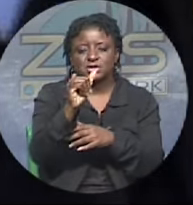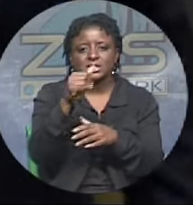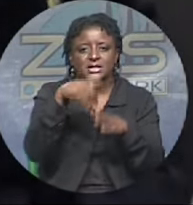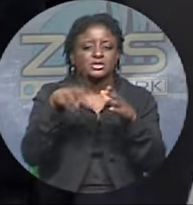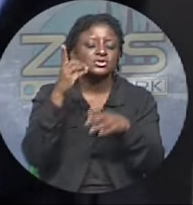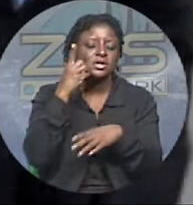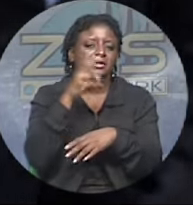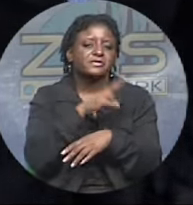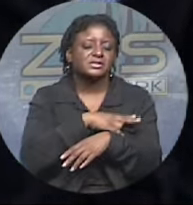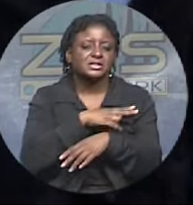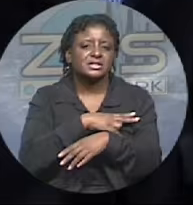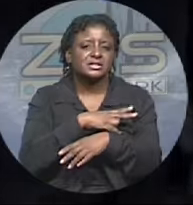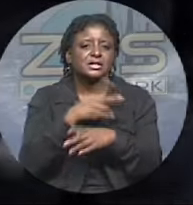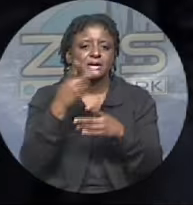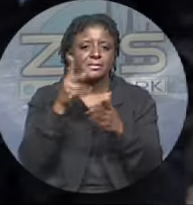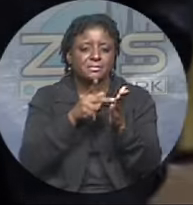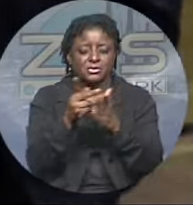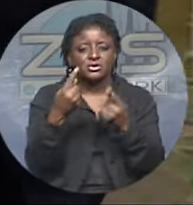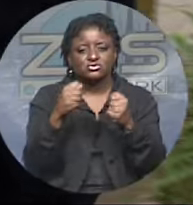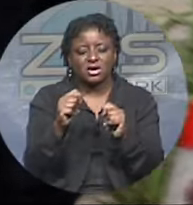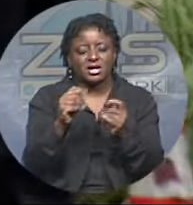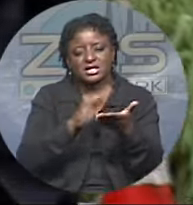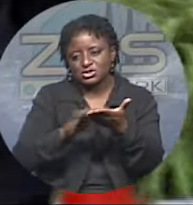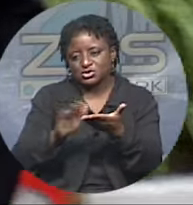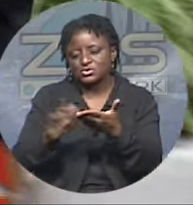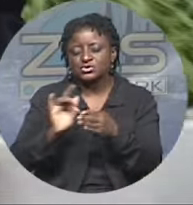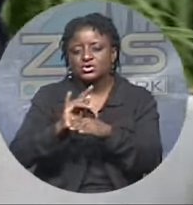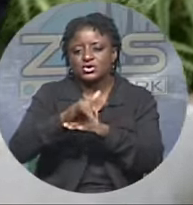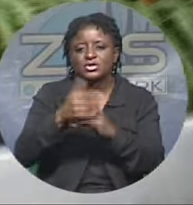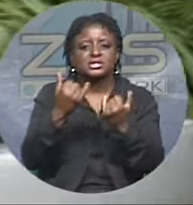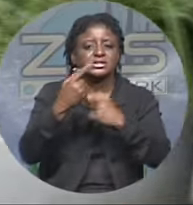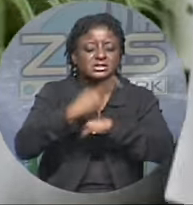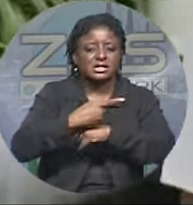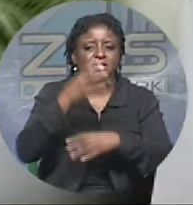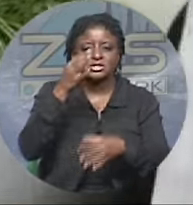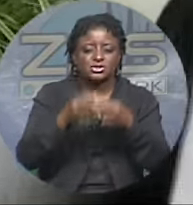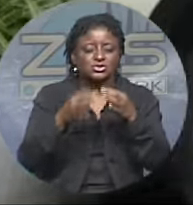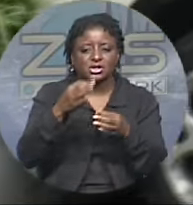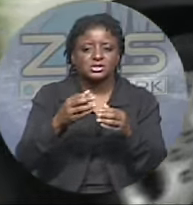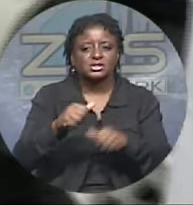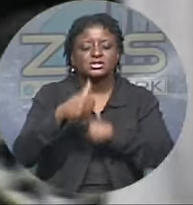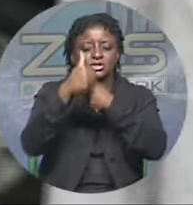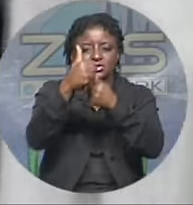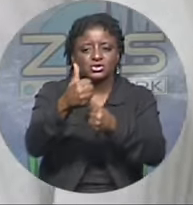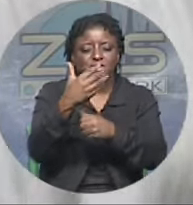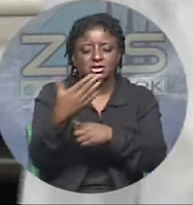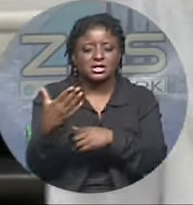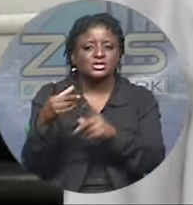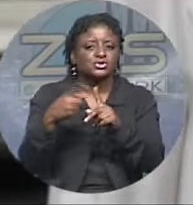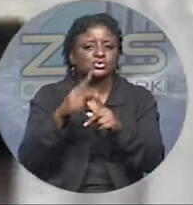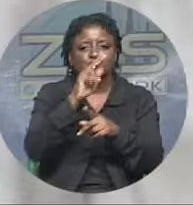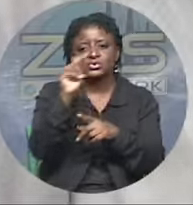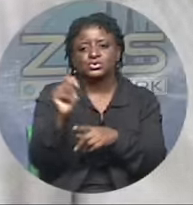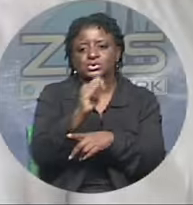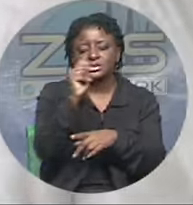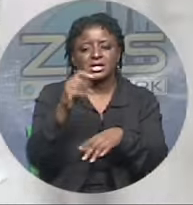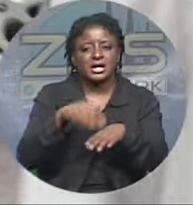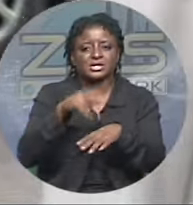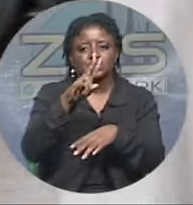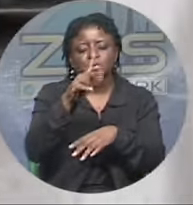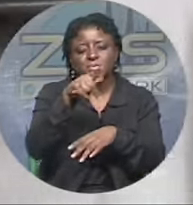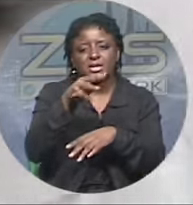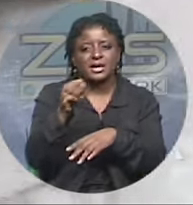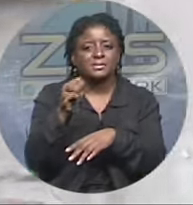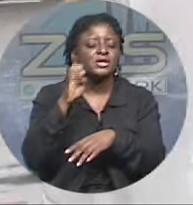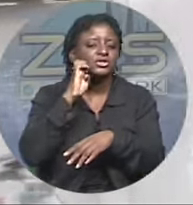trial were excused early today after Justice Stephen Isaacs adjourned the case to Tuesday at 2 p.m. Facili is accused of killing her